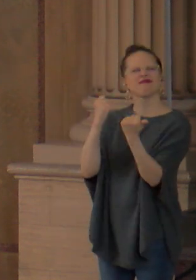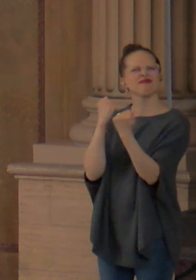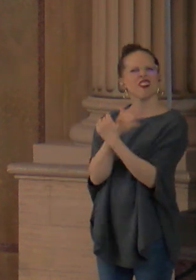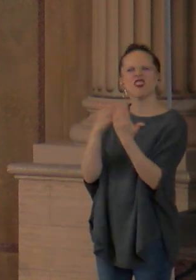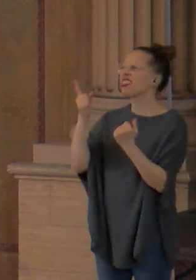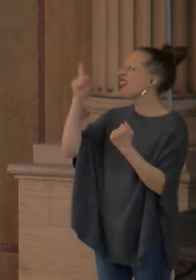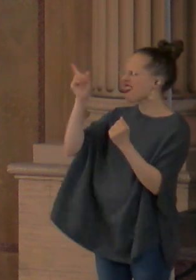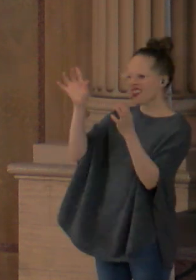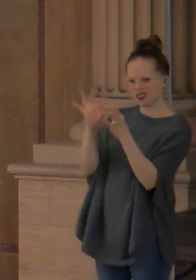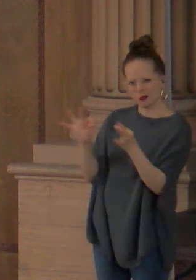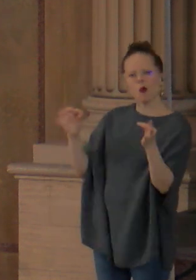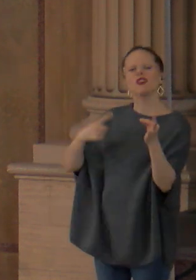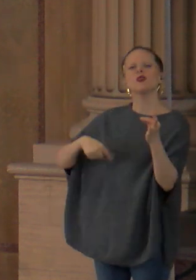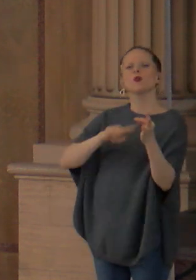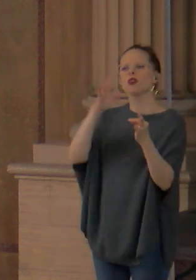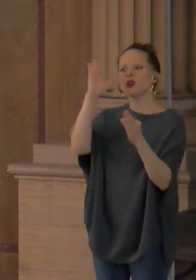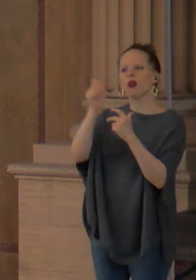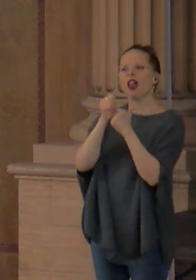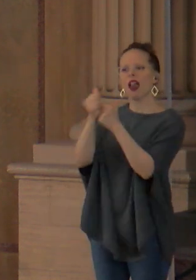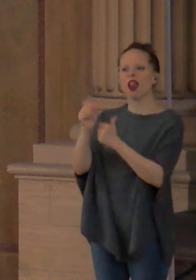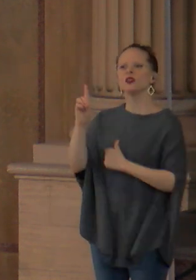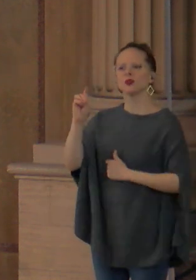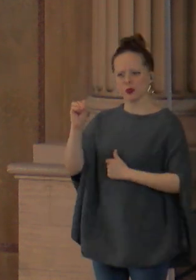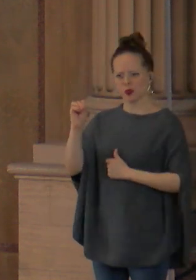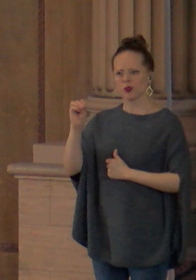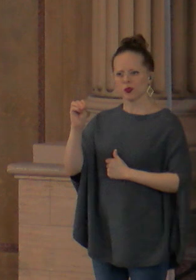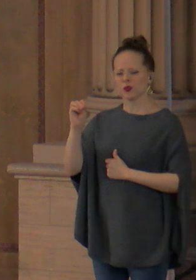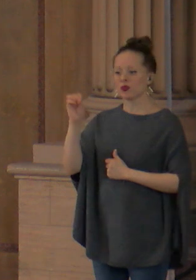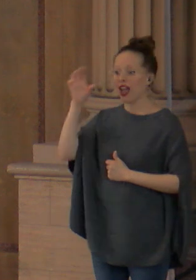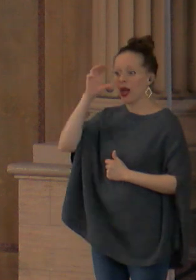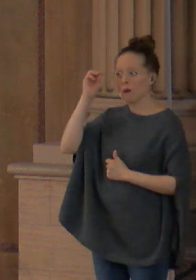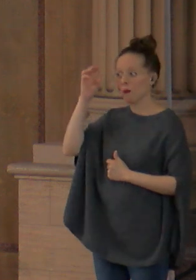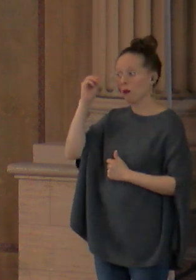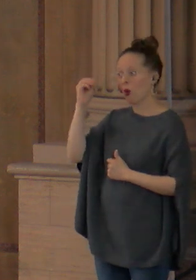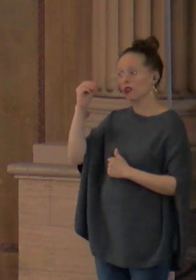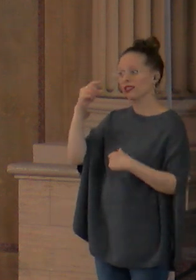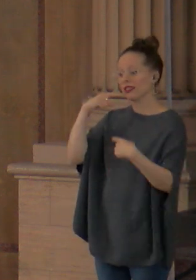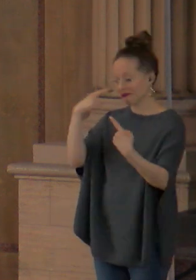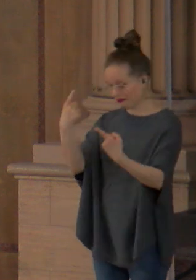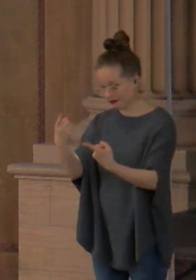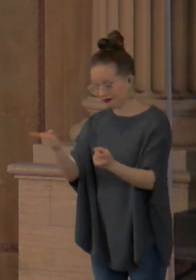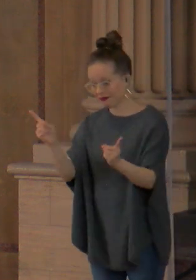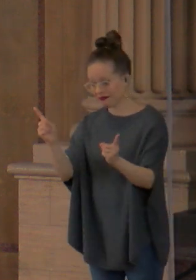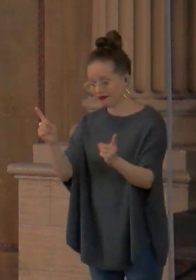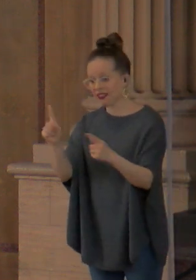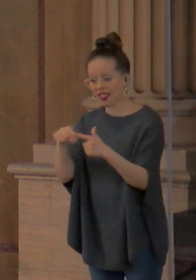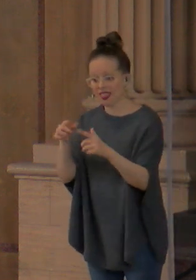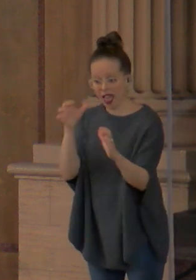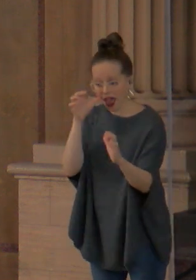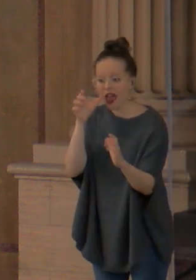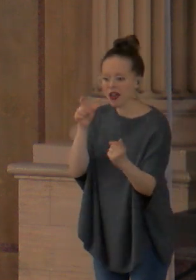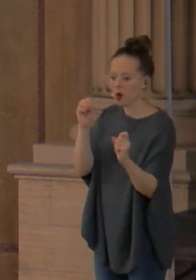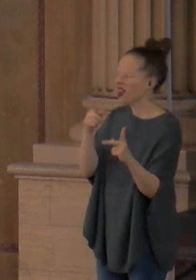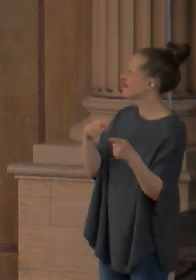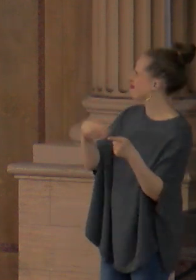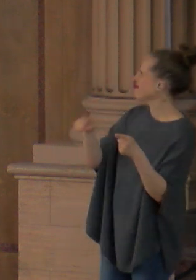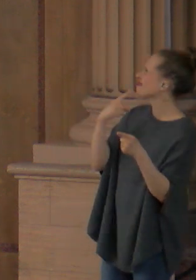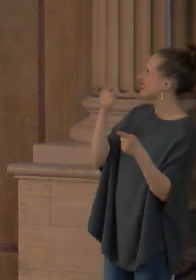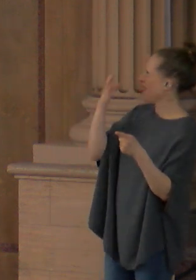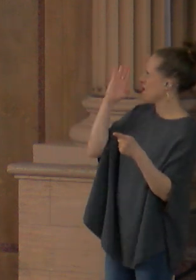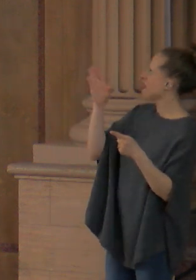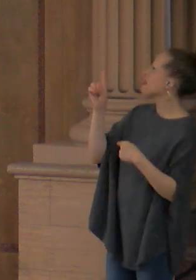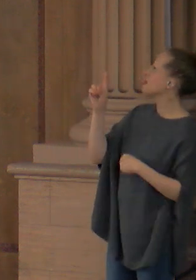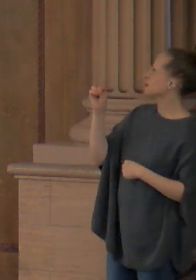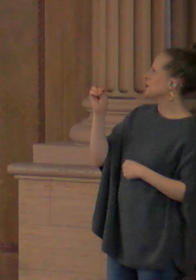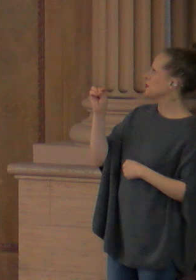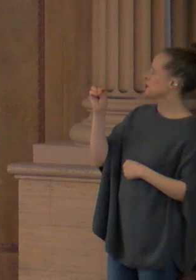spoken, we will do. And Moses reported the words of the people to the Lord. So notice how this old covenant worked.